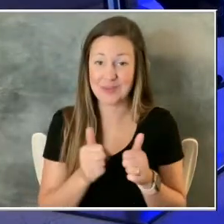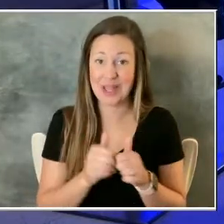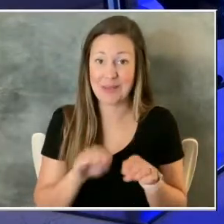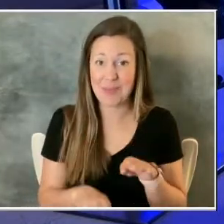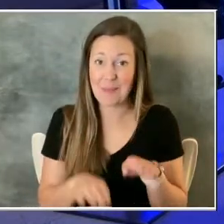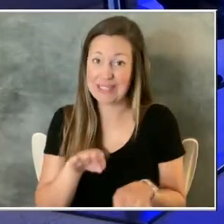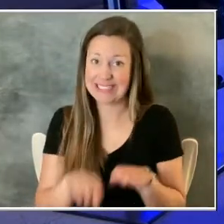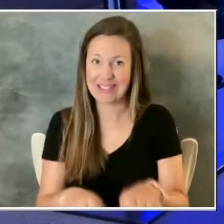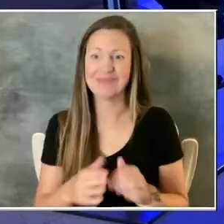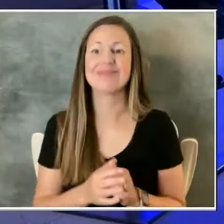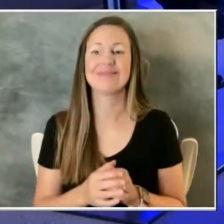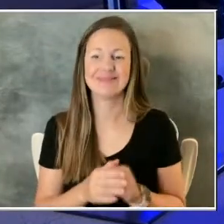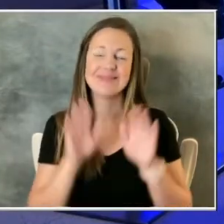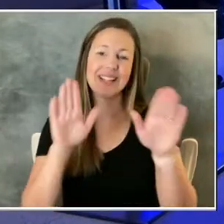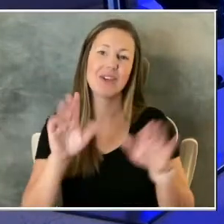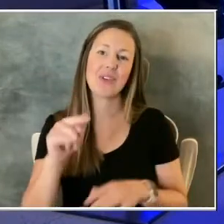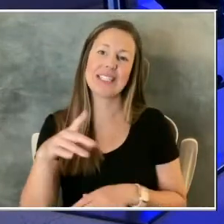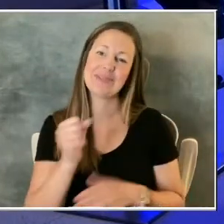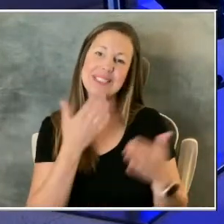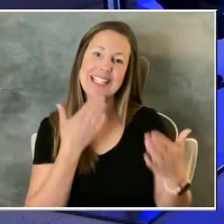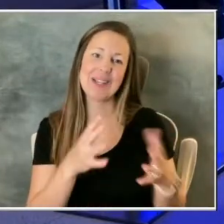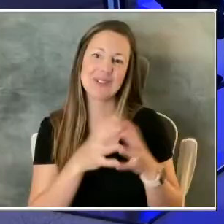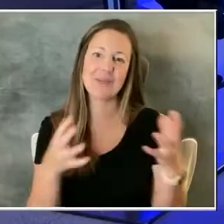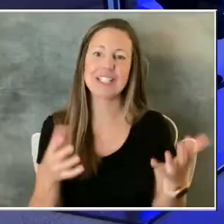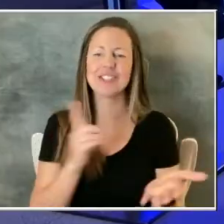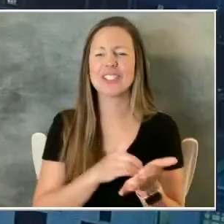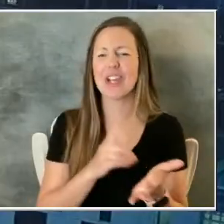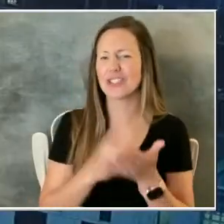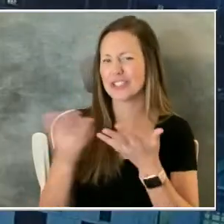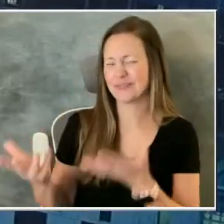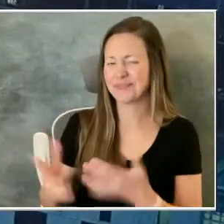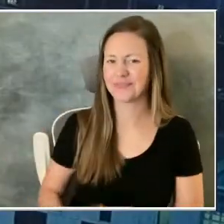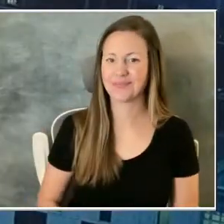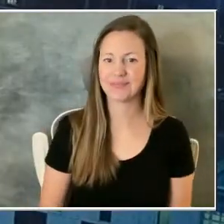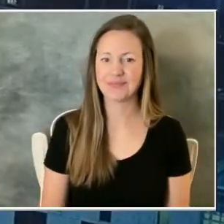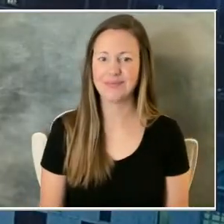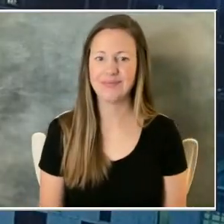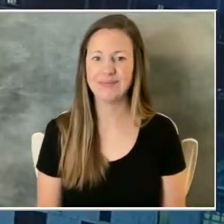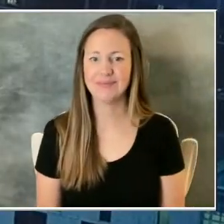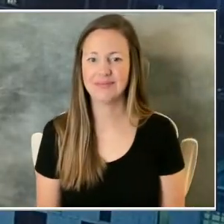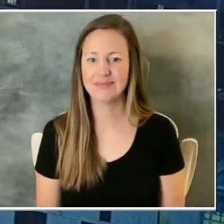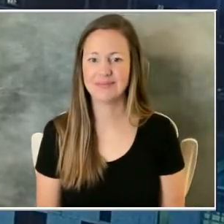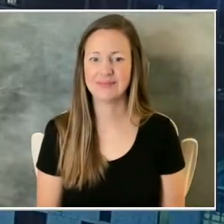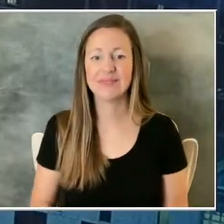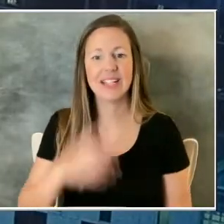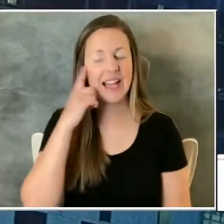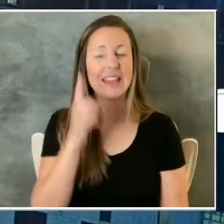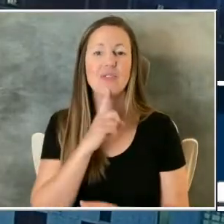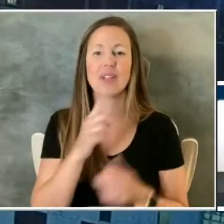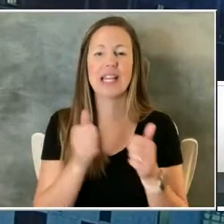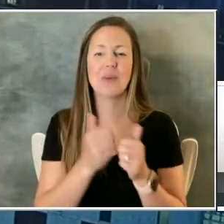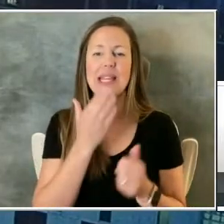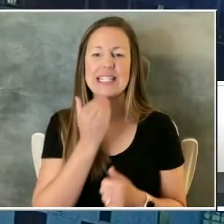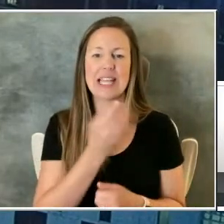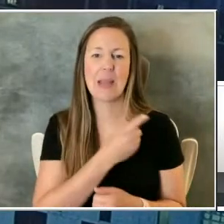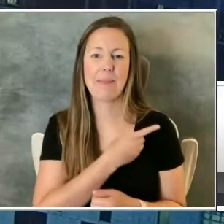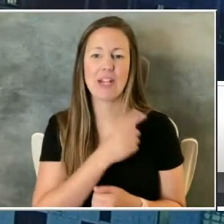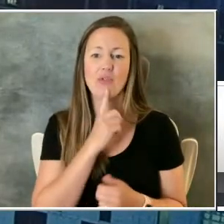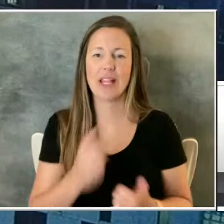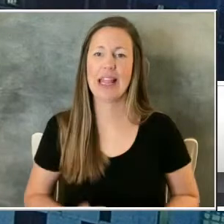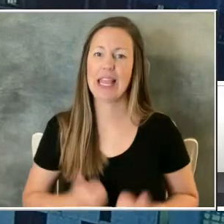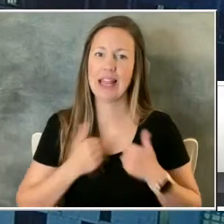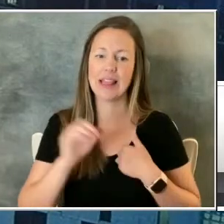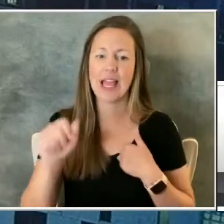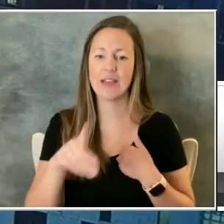Patty. Thank you so much. Doctor, what's the takeaway today? I think really just with diabetes, it really is lifestyle modification, and